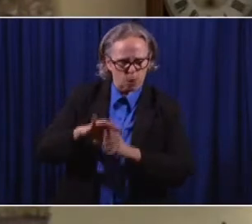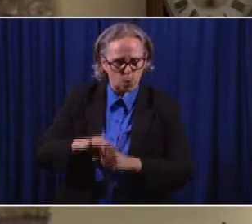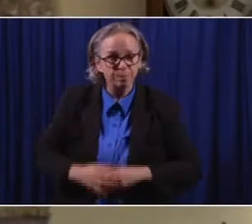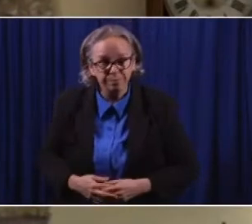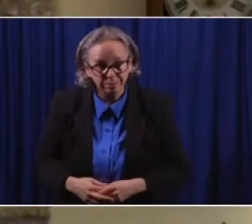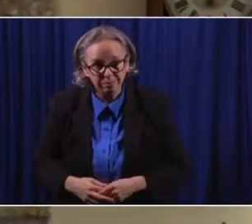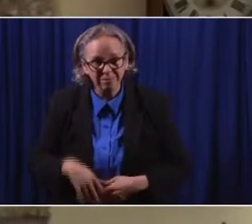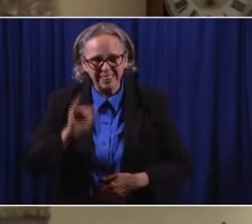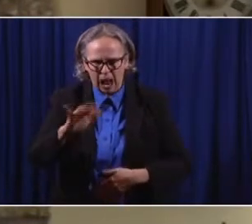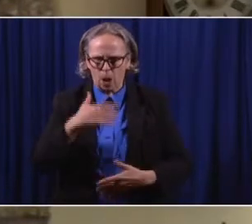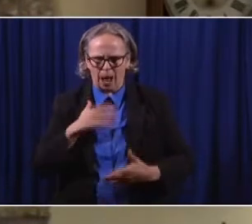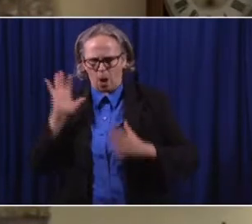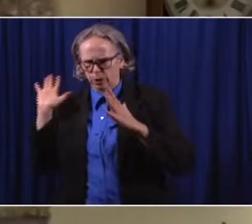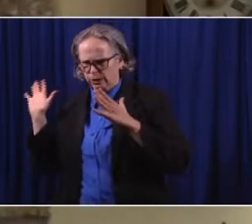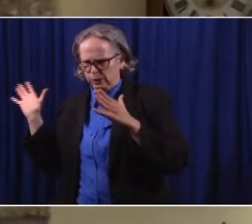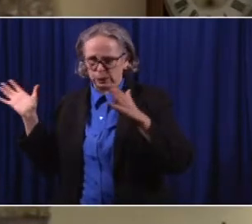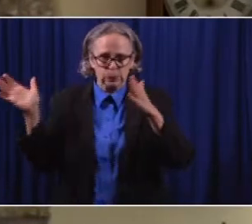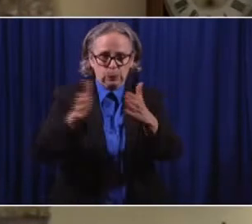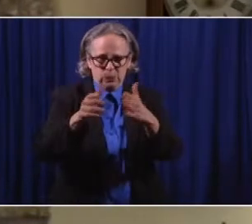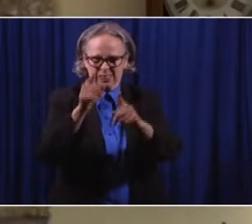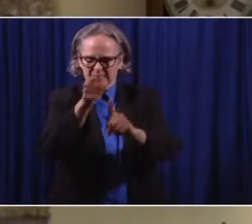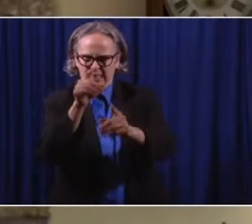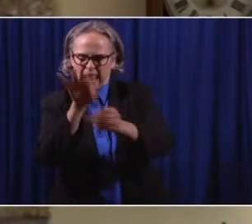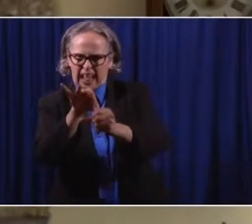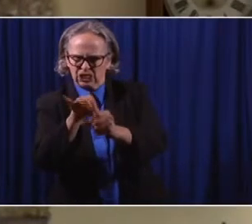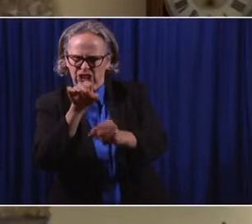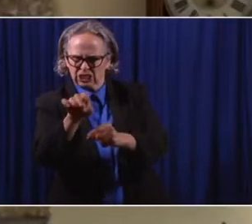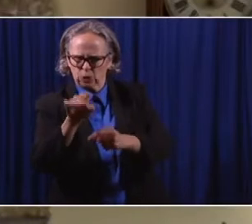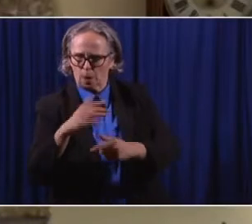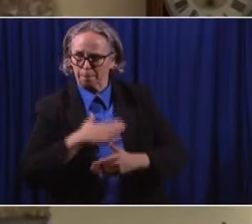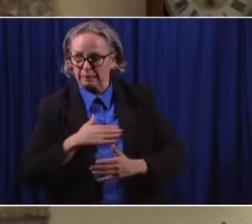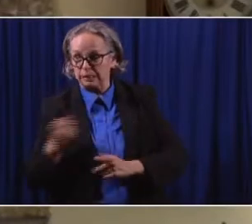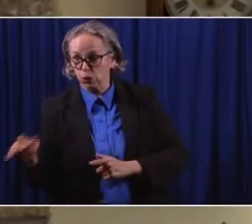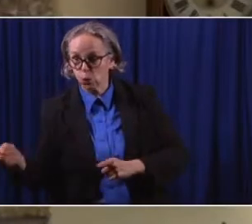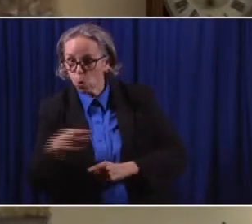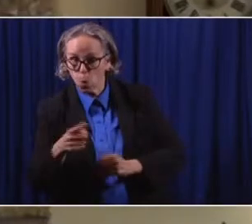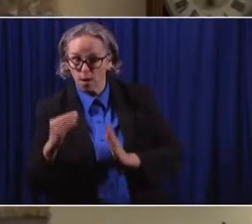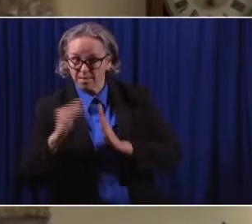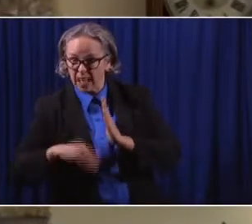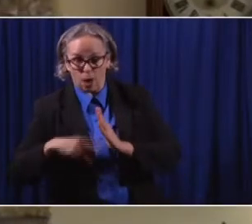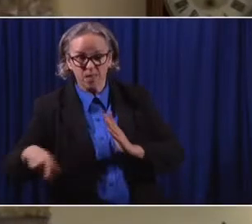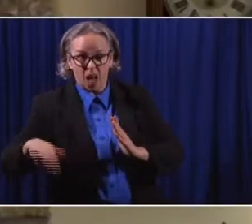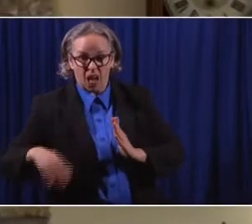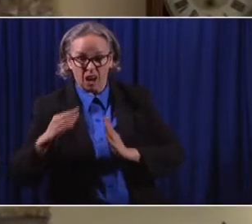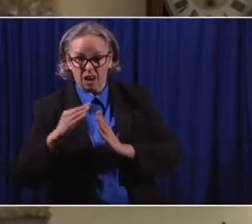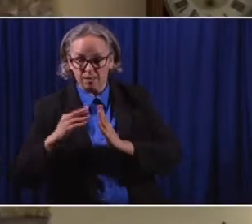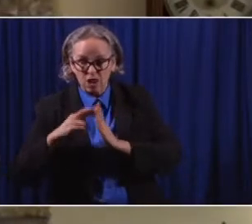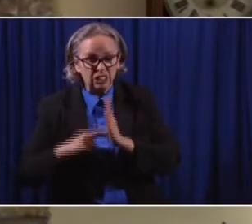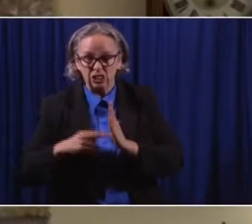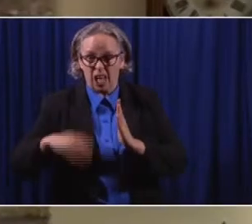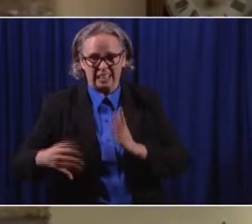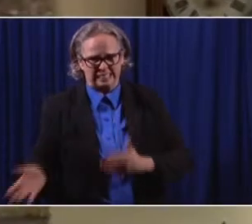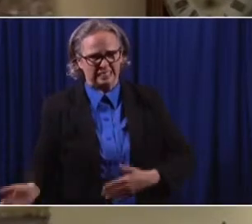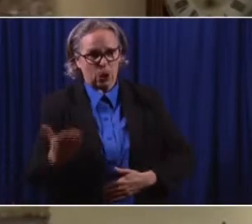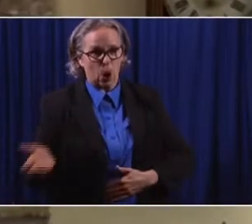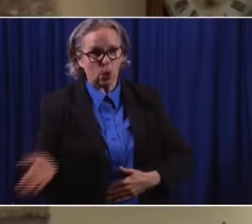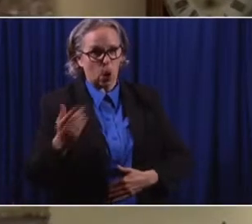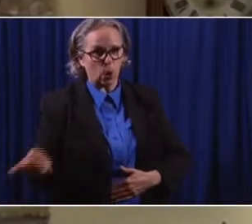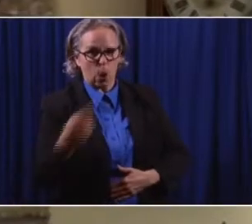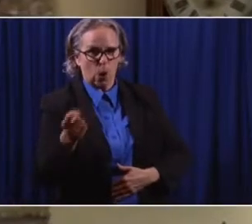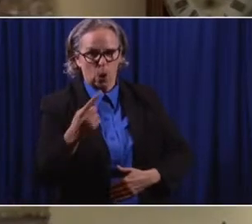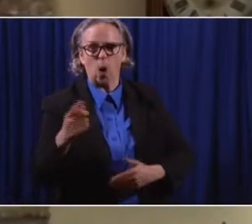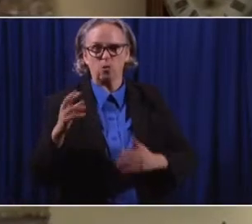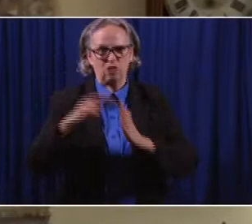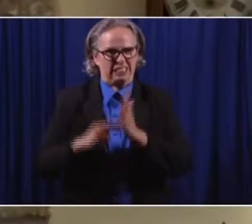to go ahead and to fill those out. If you're not registered, go ahead and get registered. And